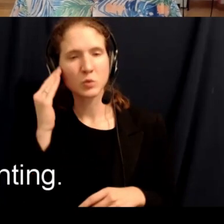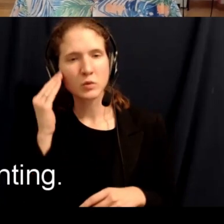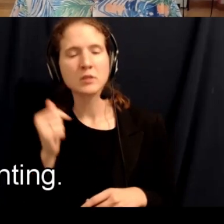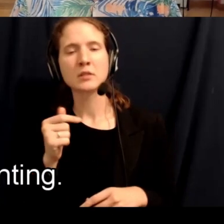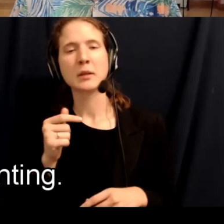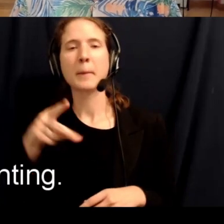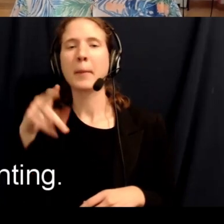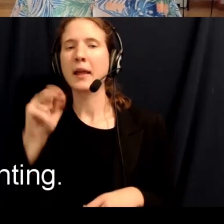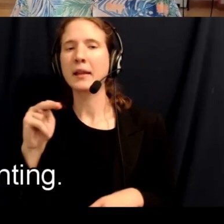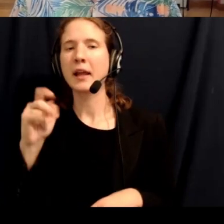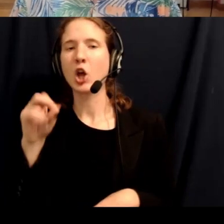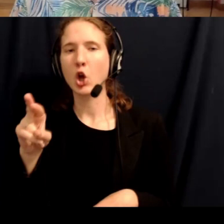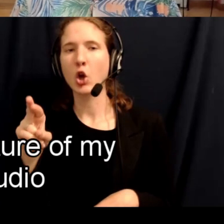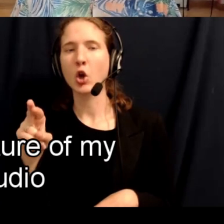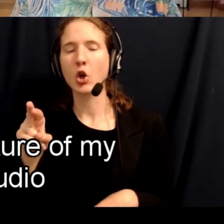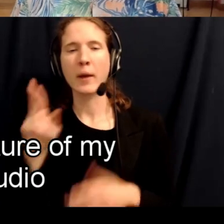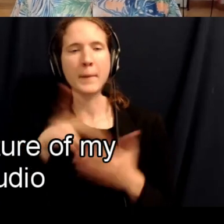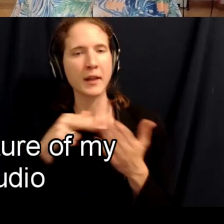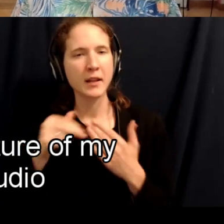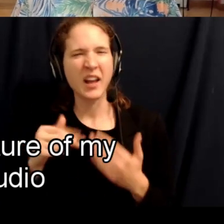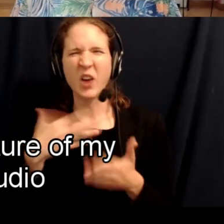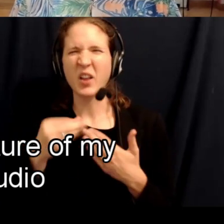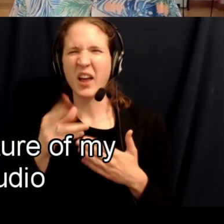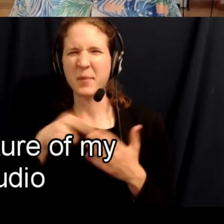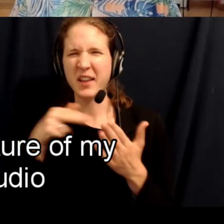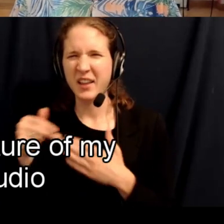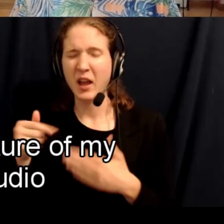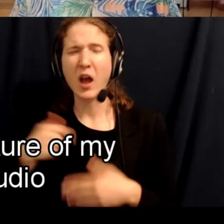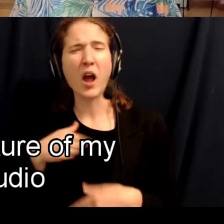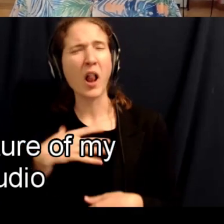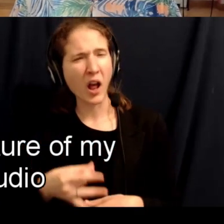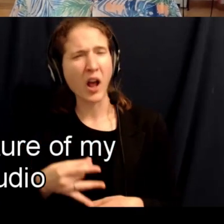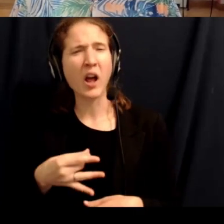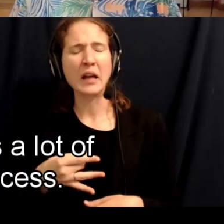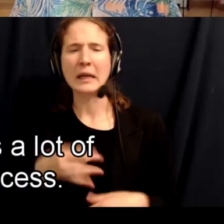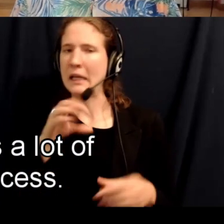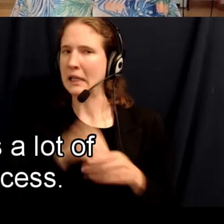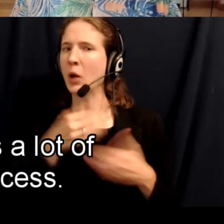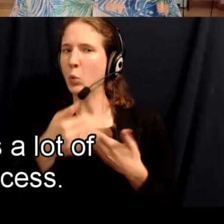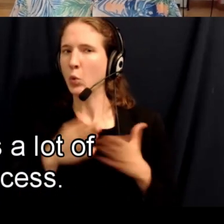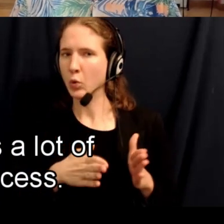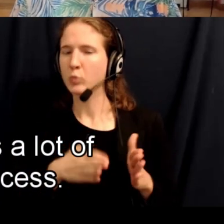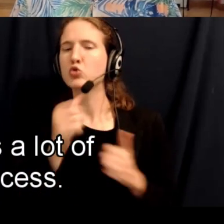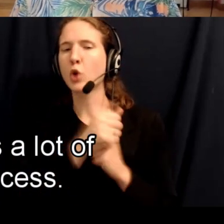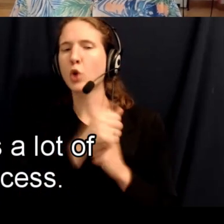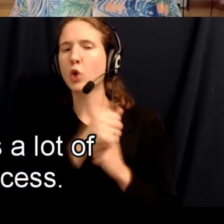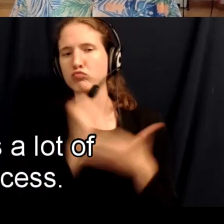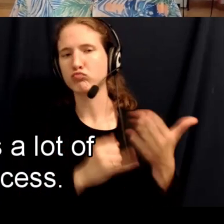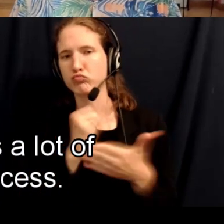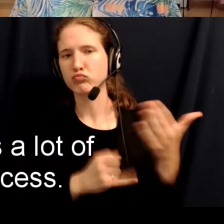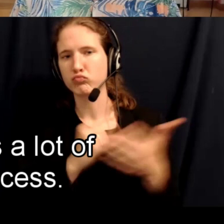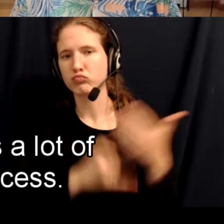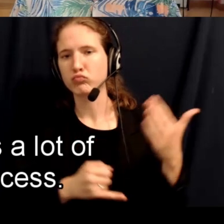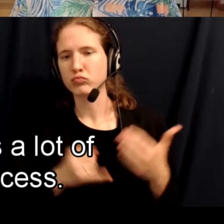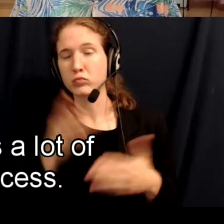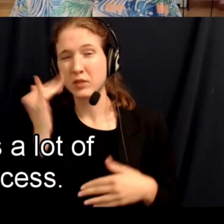that are outside and, painting. I do like doing the structure of my paintings in my studio because I like, it takes a